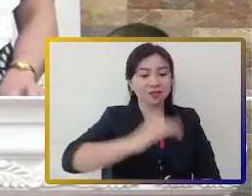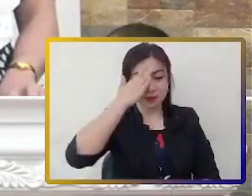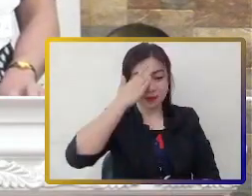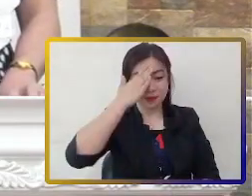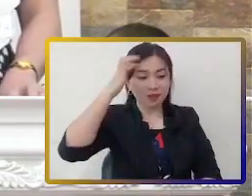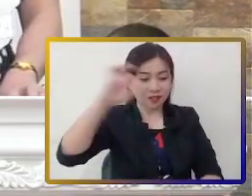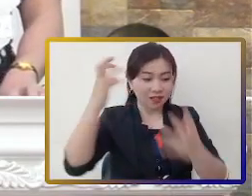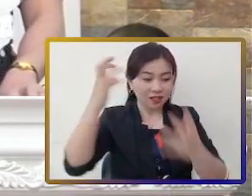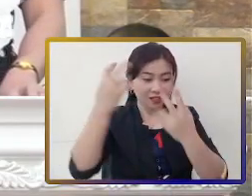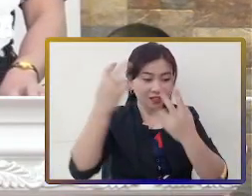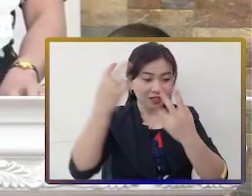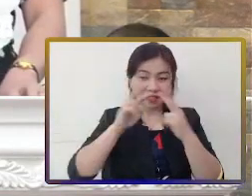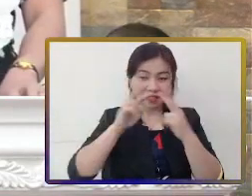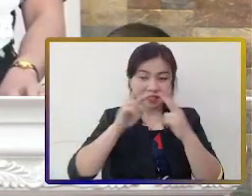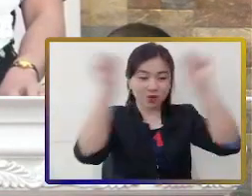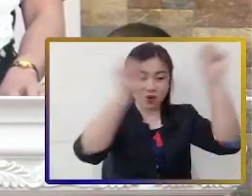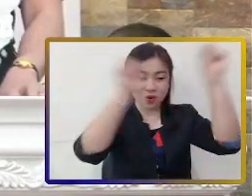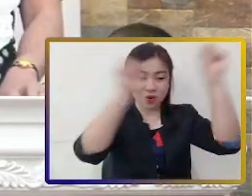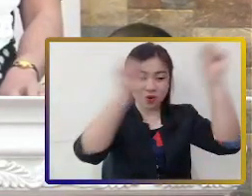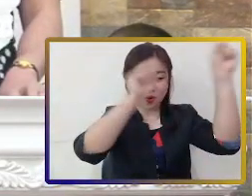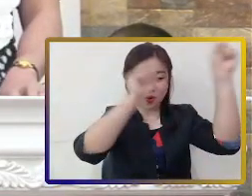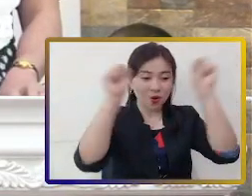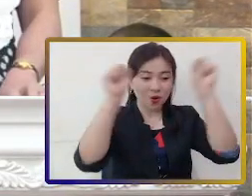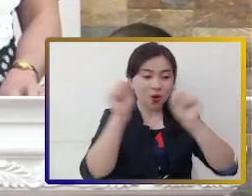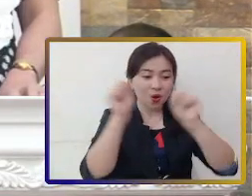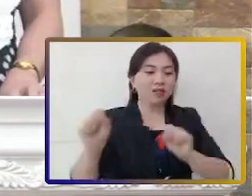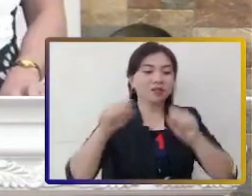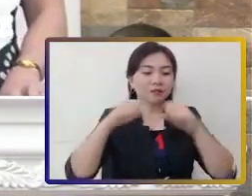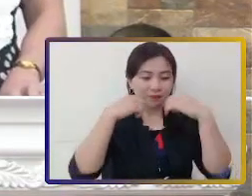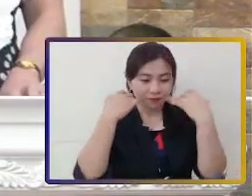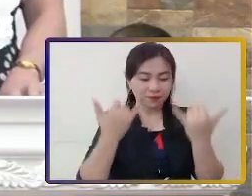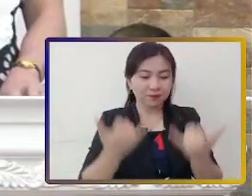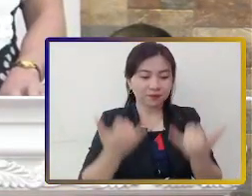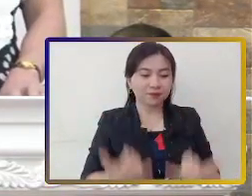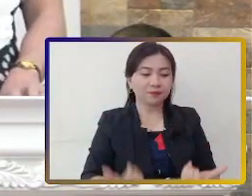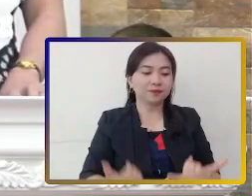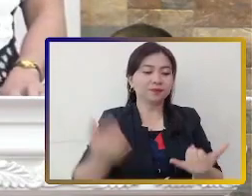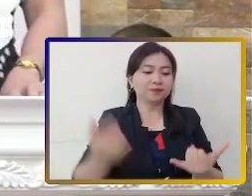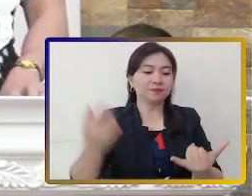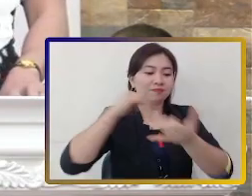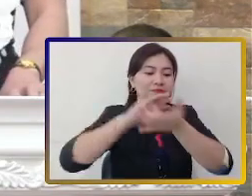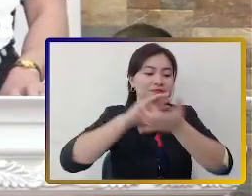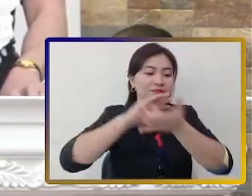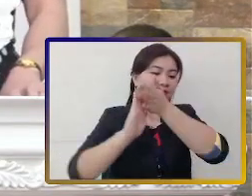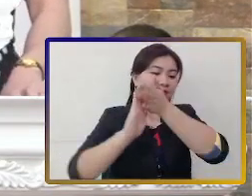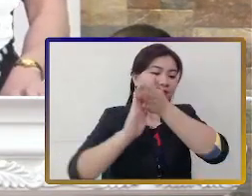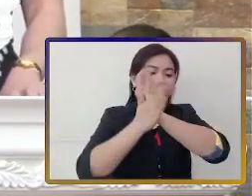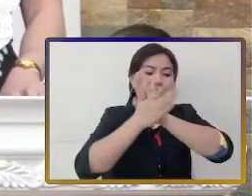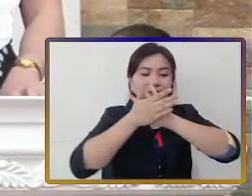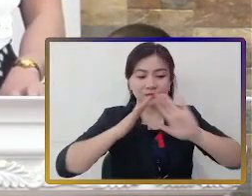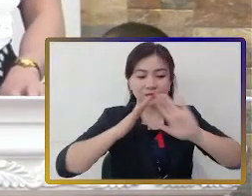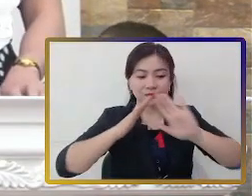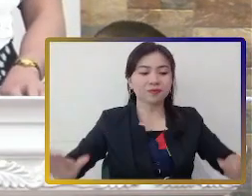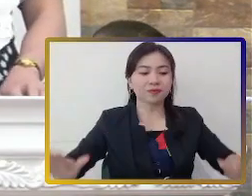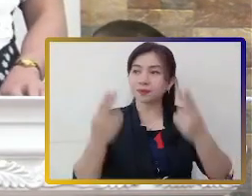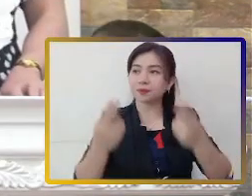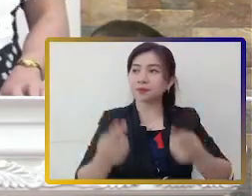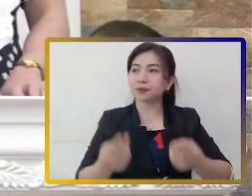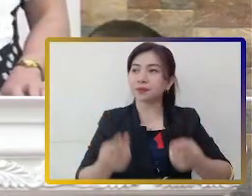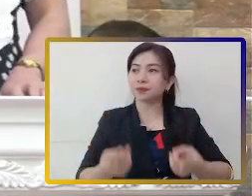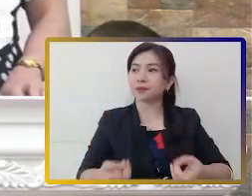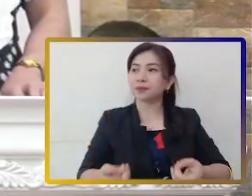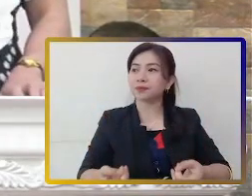once more how he sees the storm and peace floods over